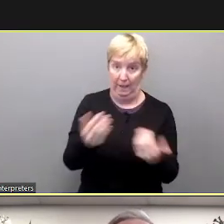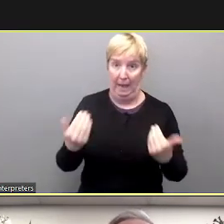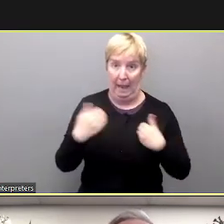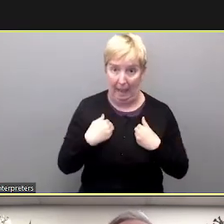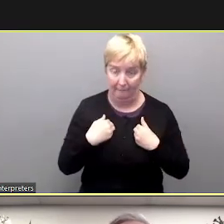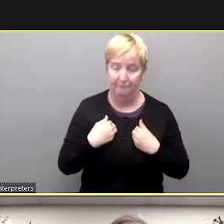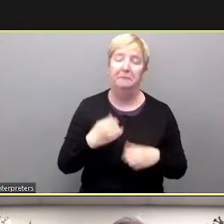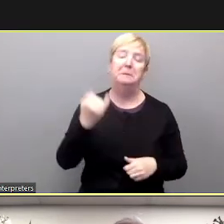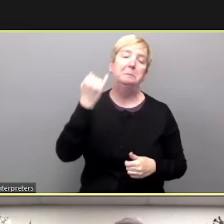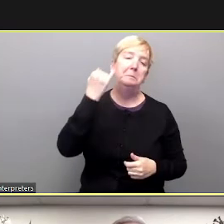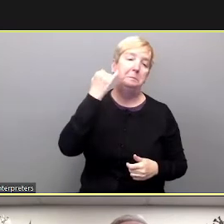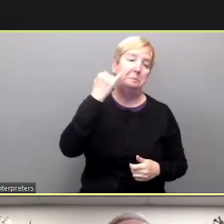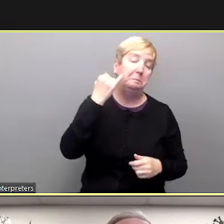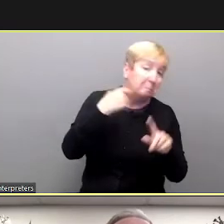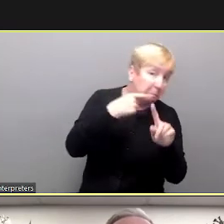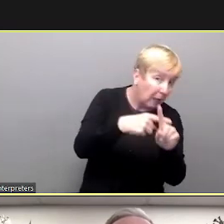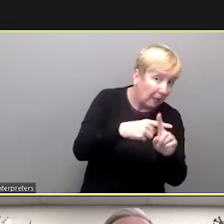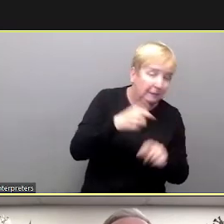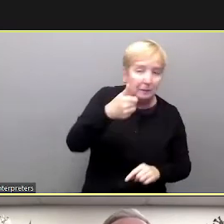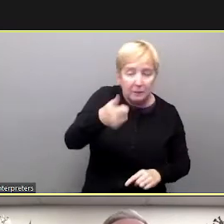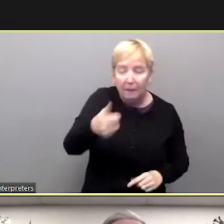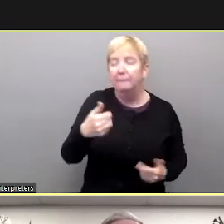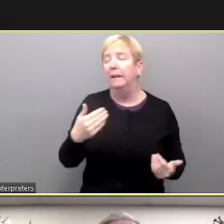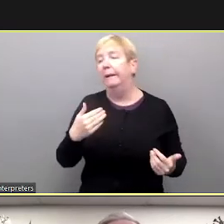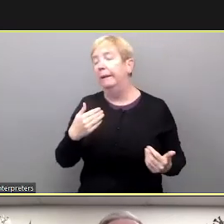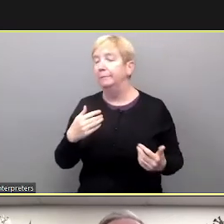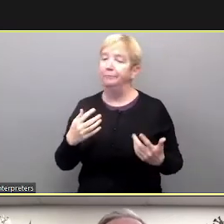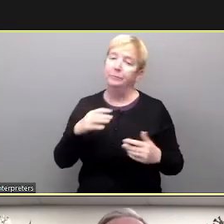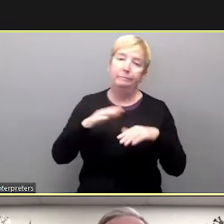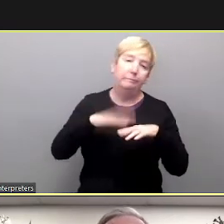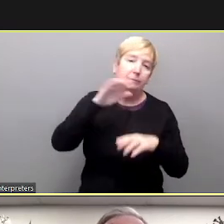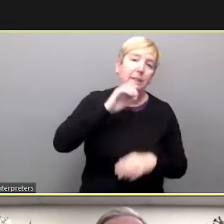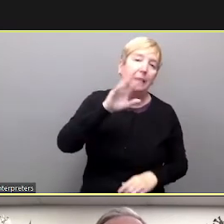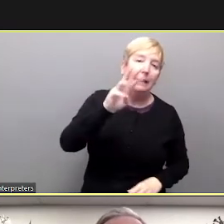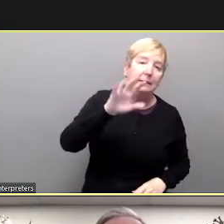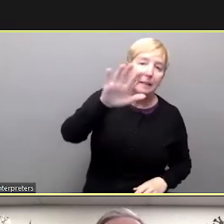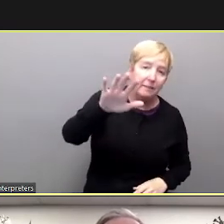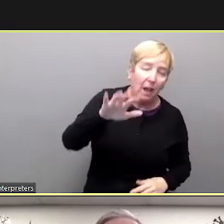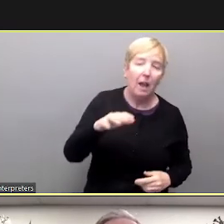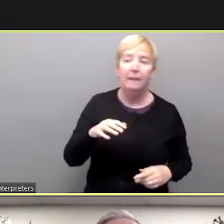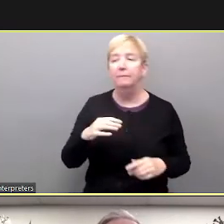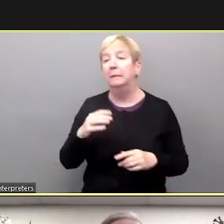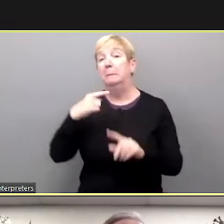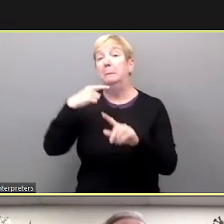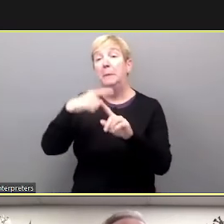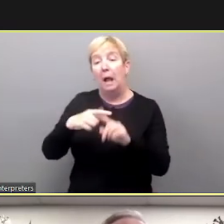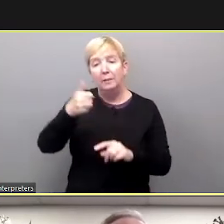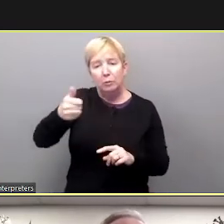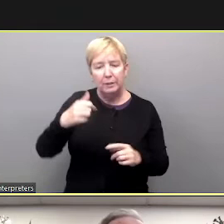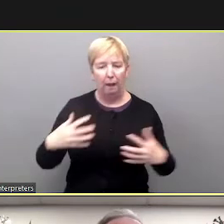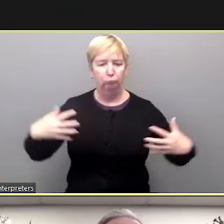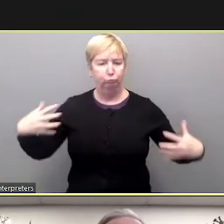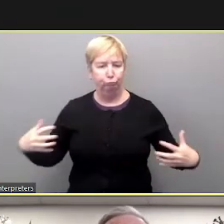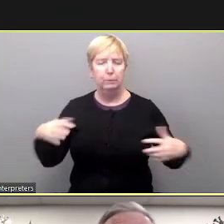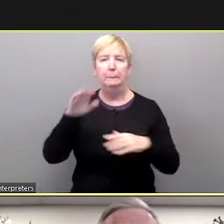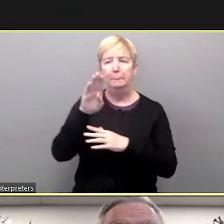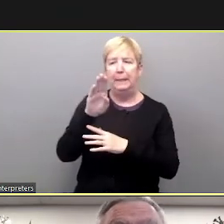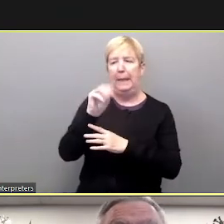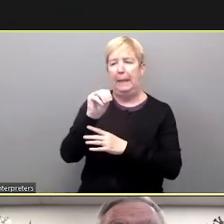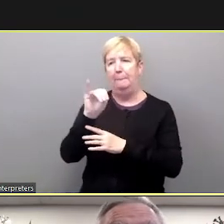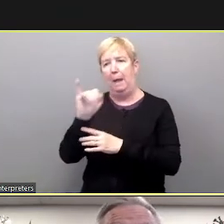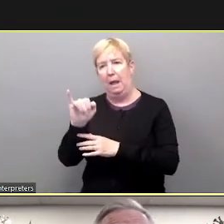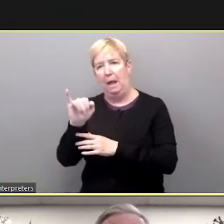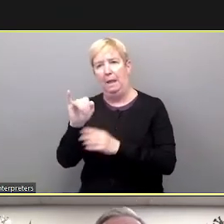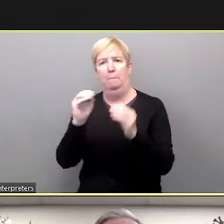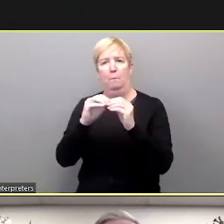65 or older, being obese, which technically is your BMI greater than 30, and you can go